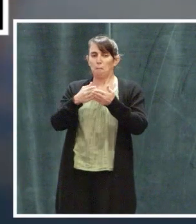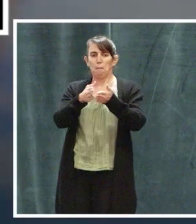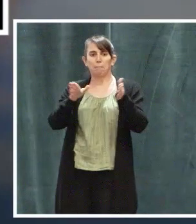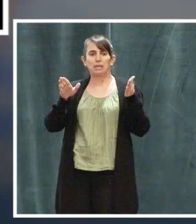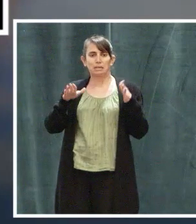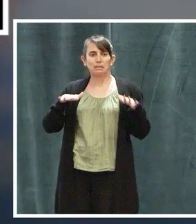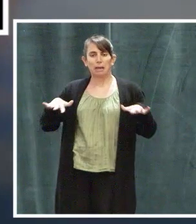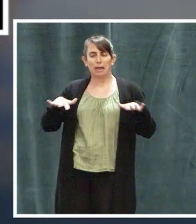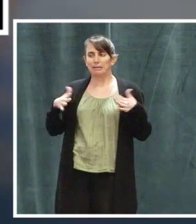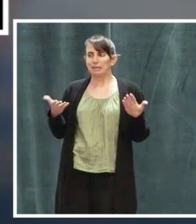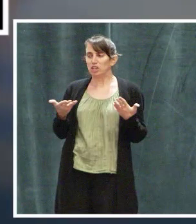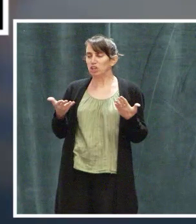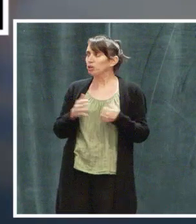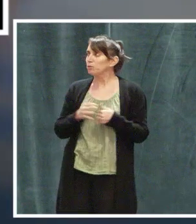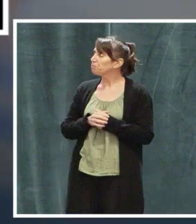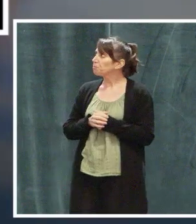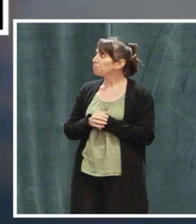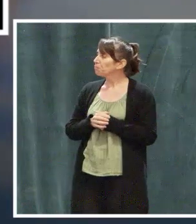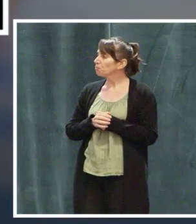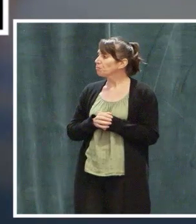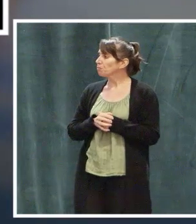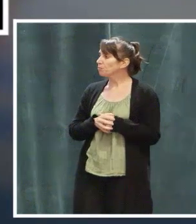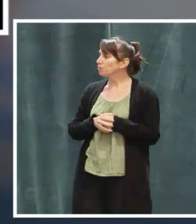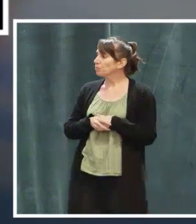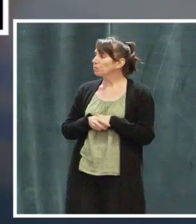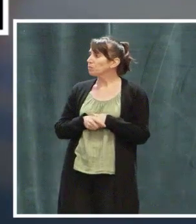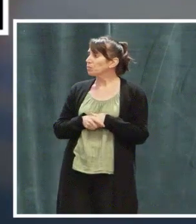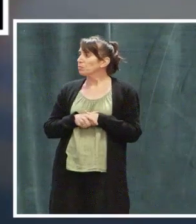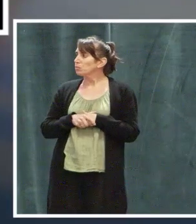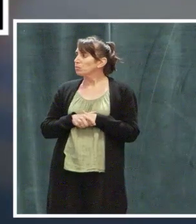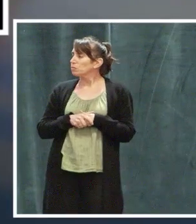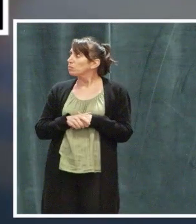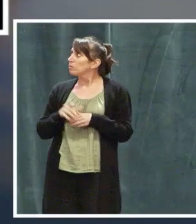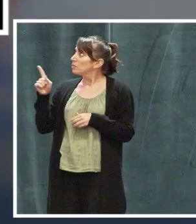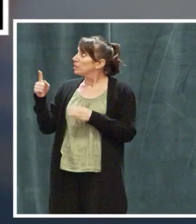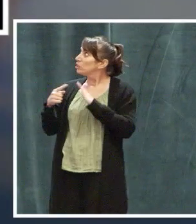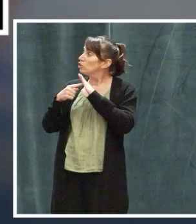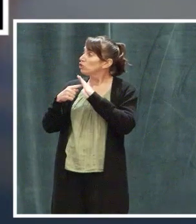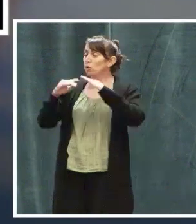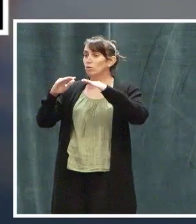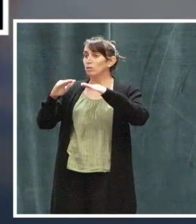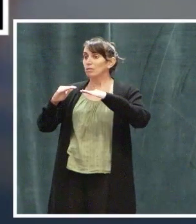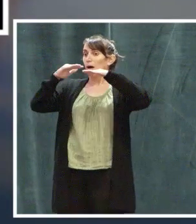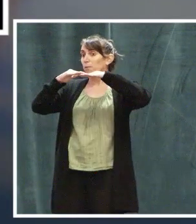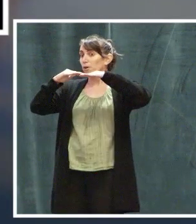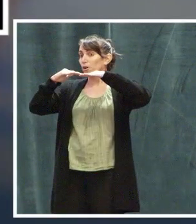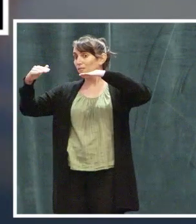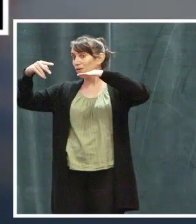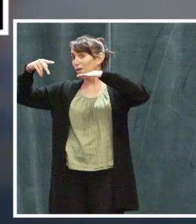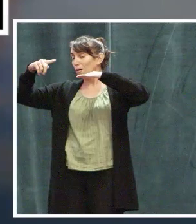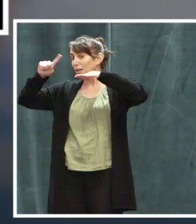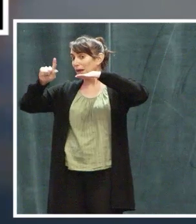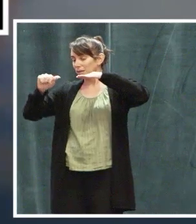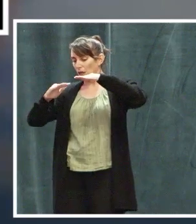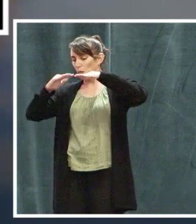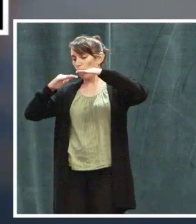space here. This shows that we have an upper and a lower level plaza. So up here is